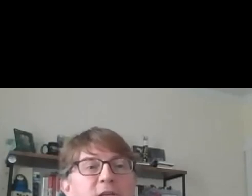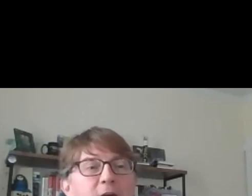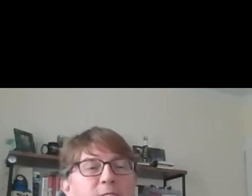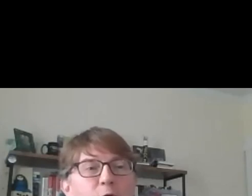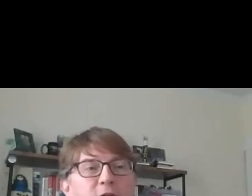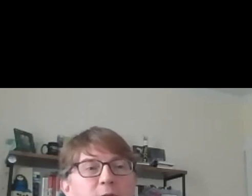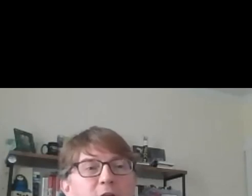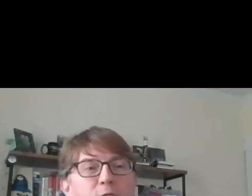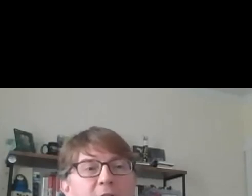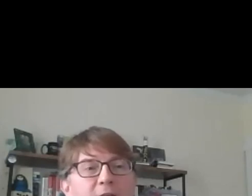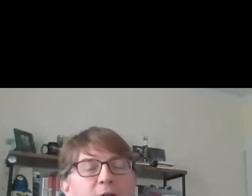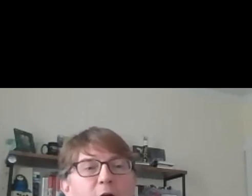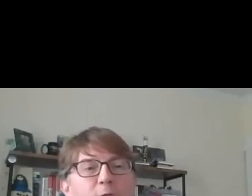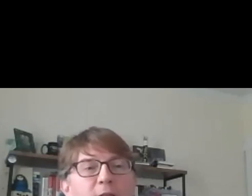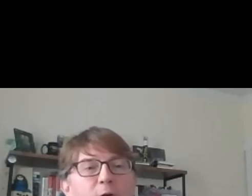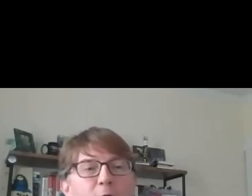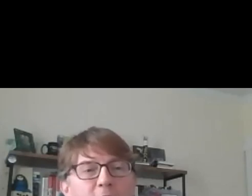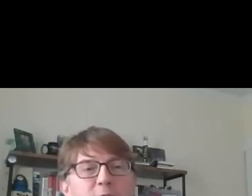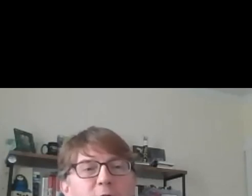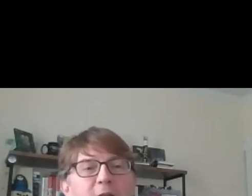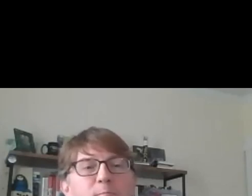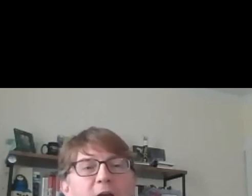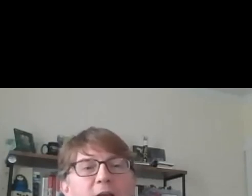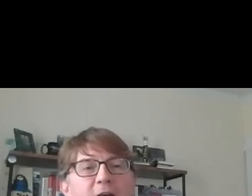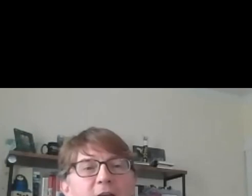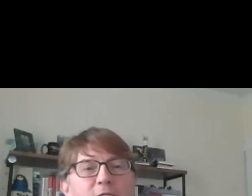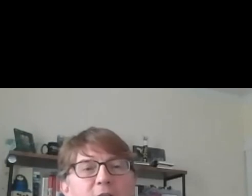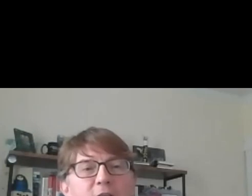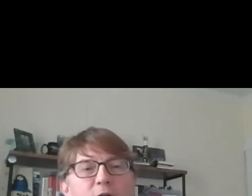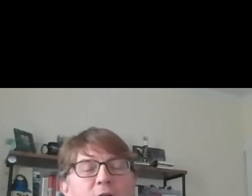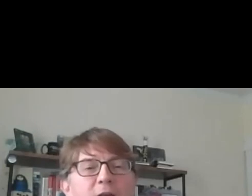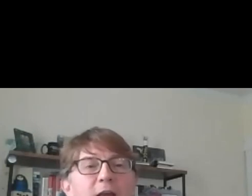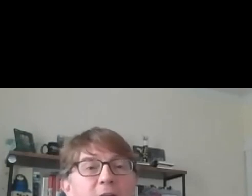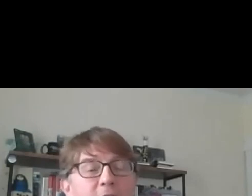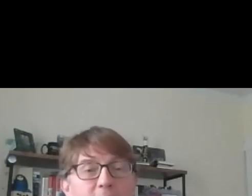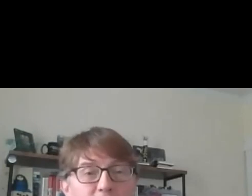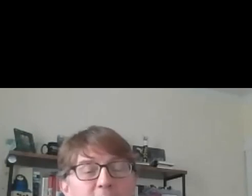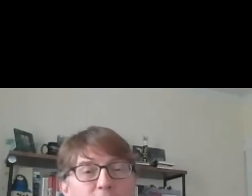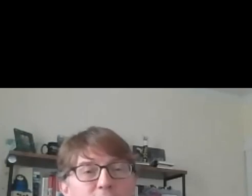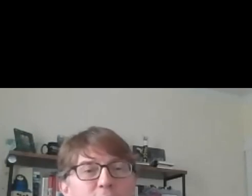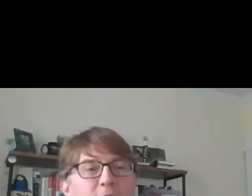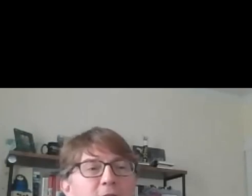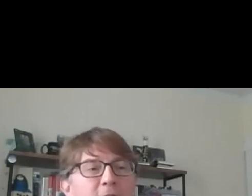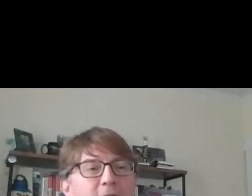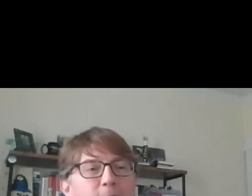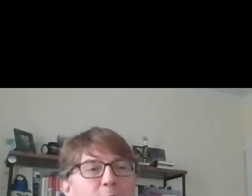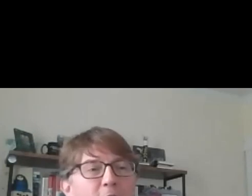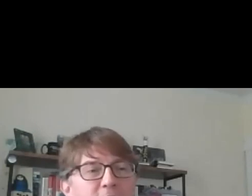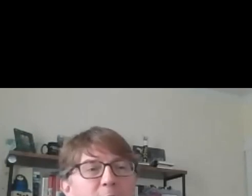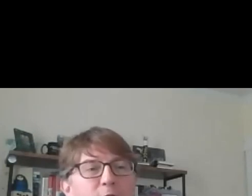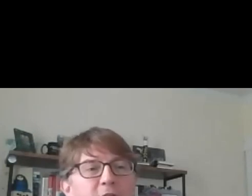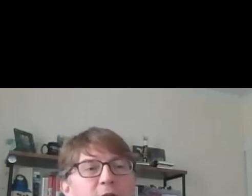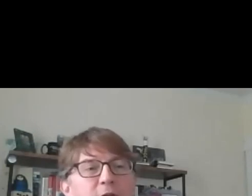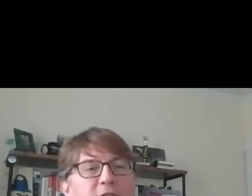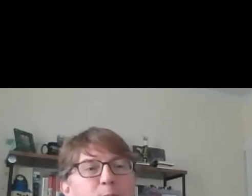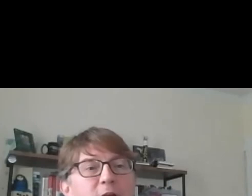we'll have time for some Q&A following their remarks. And with that in mind, I invite you and in fact, encourage you,